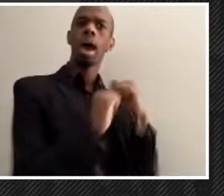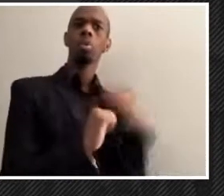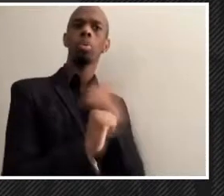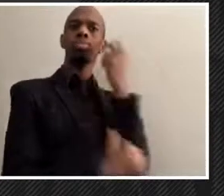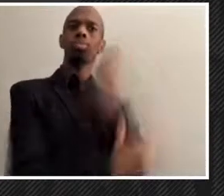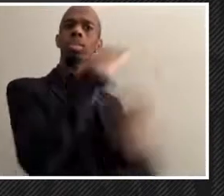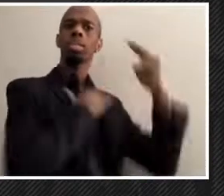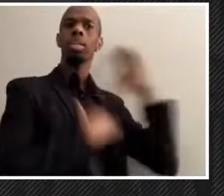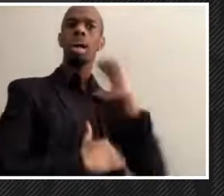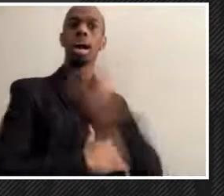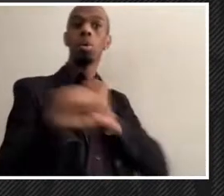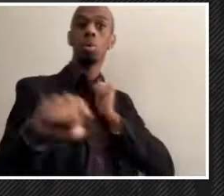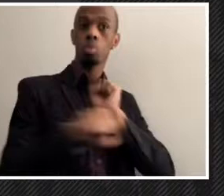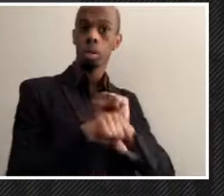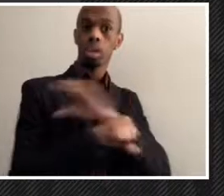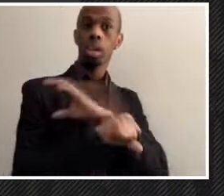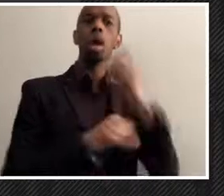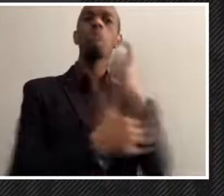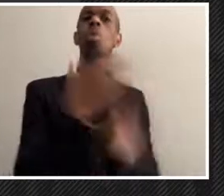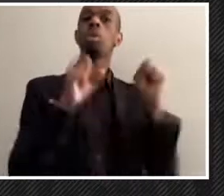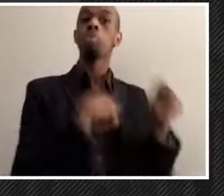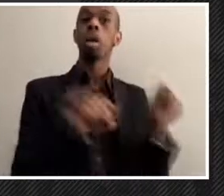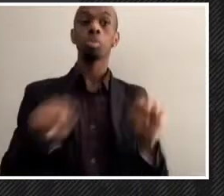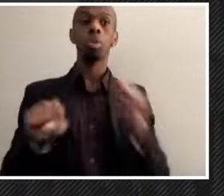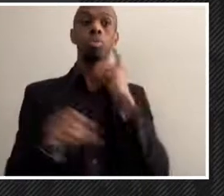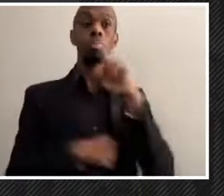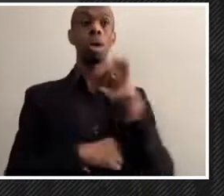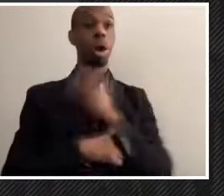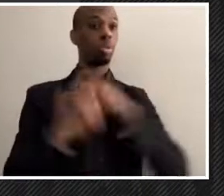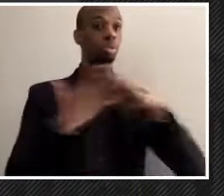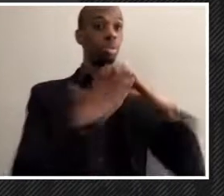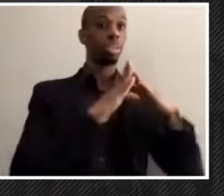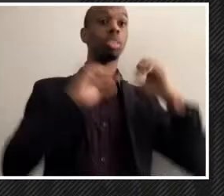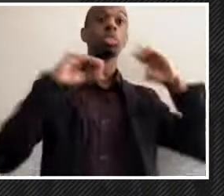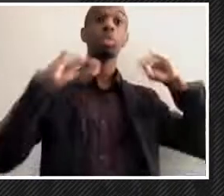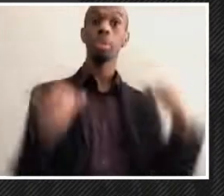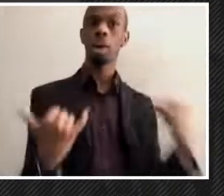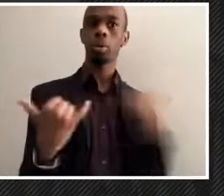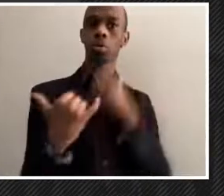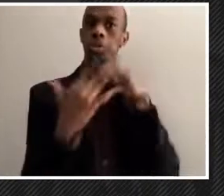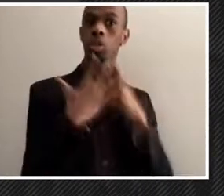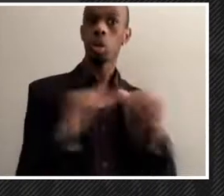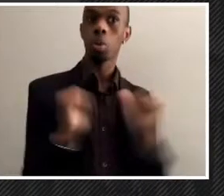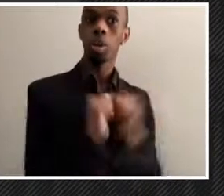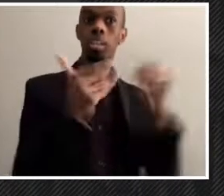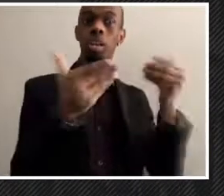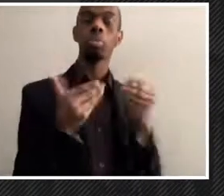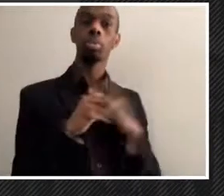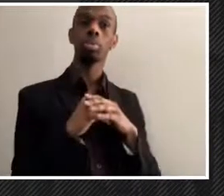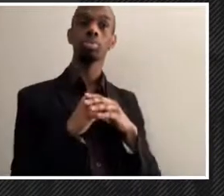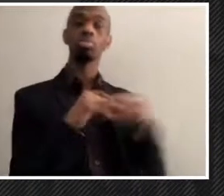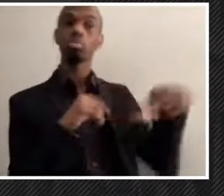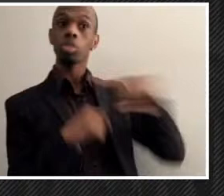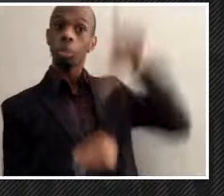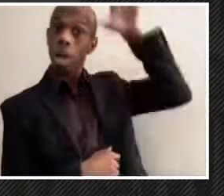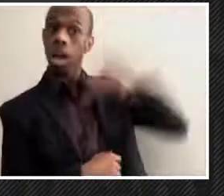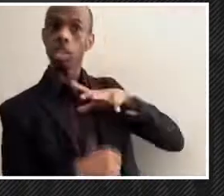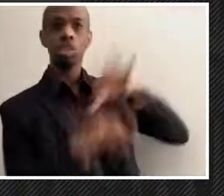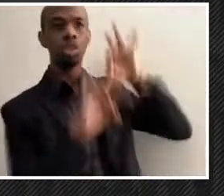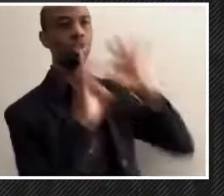respective communities. So let's start with introductions. Gentlemen, you're all great, but I'm gonna speed through these because I wanna get right to the